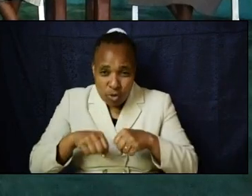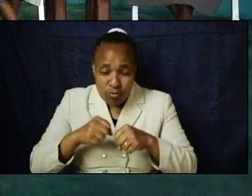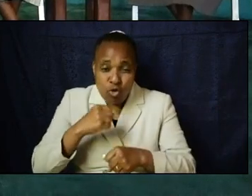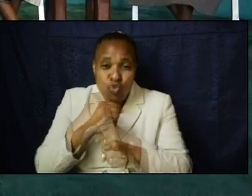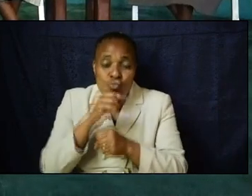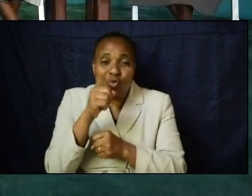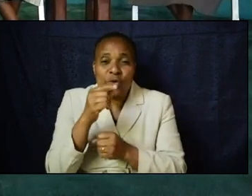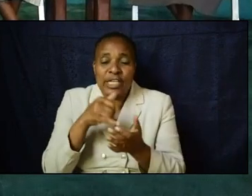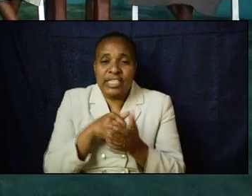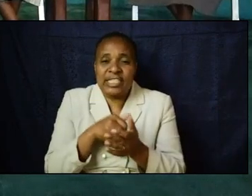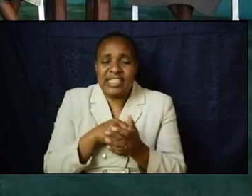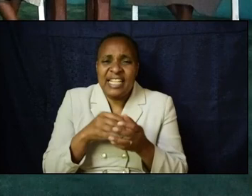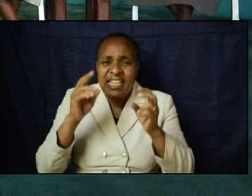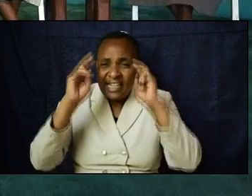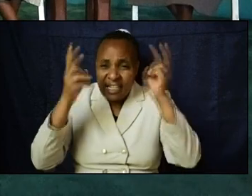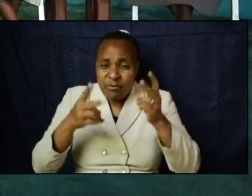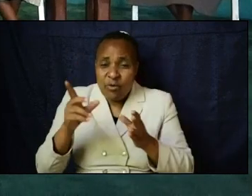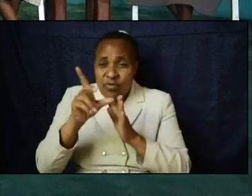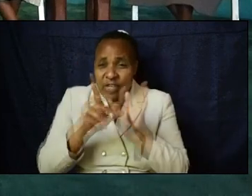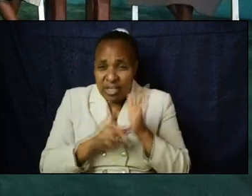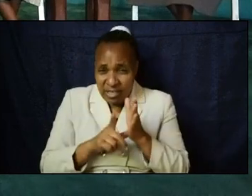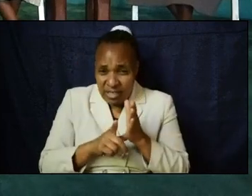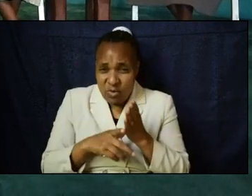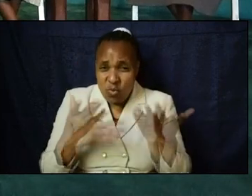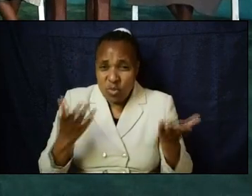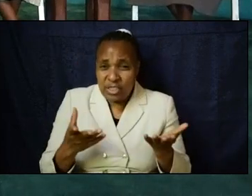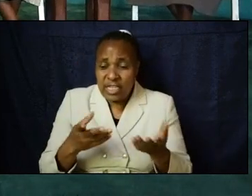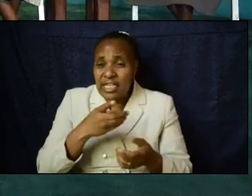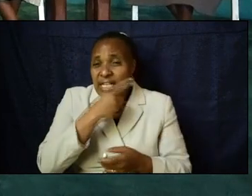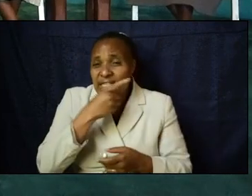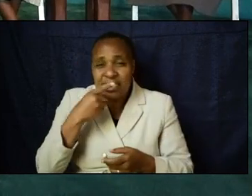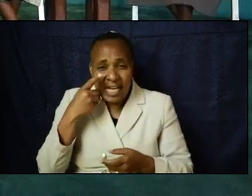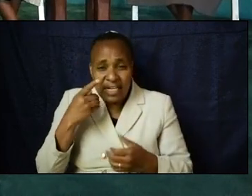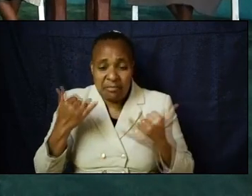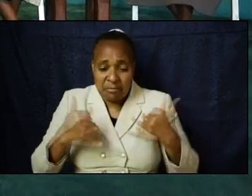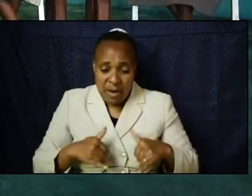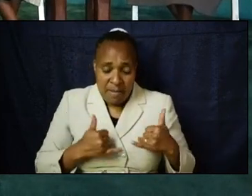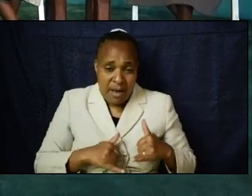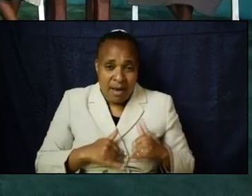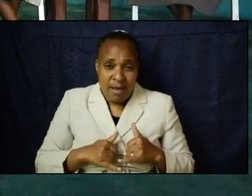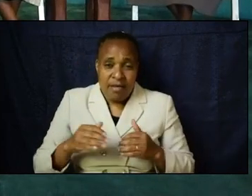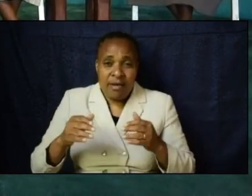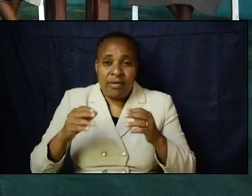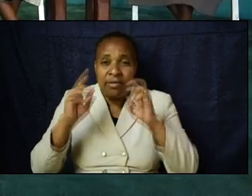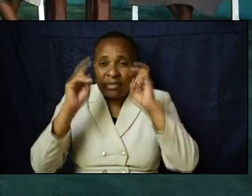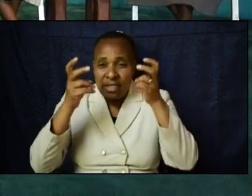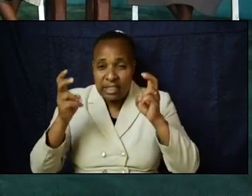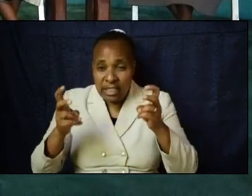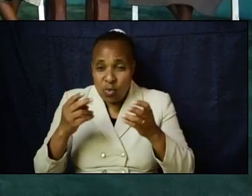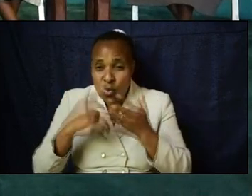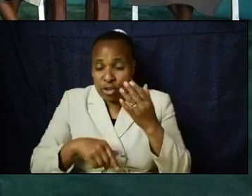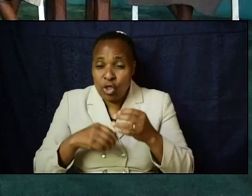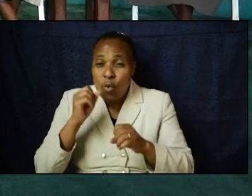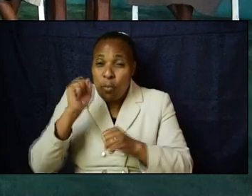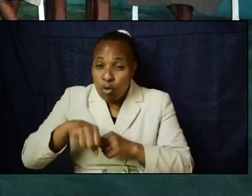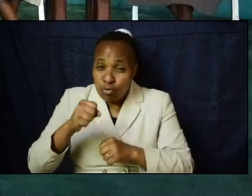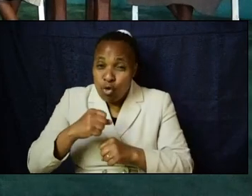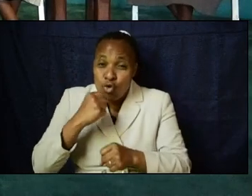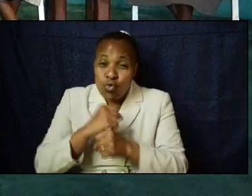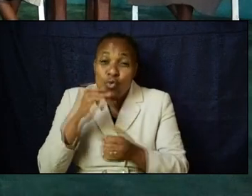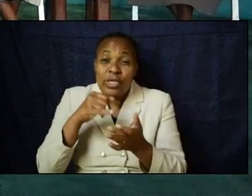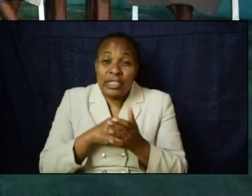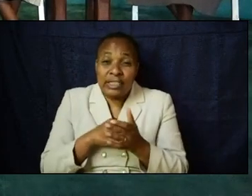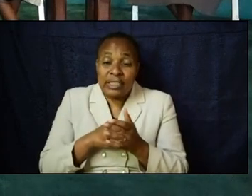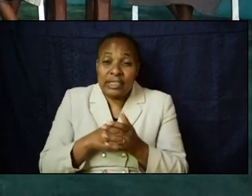it? And the theme of the lesson is desert drama. And the title for next week is, could you do it? Please stay